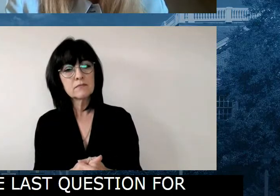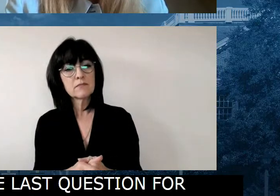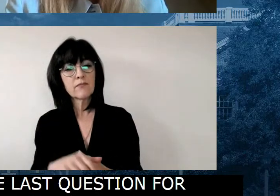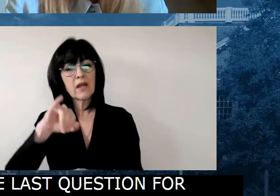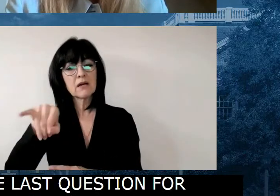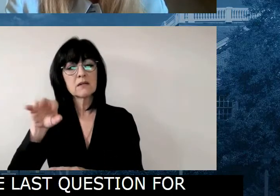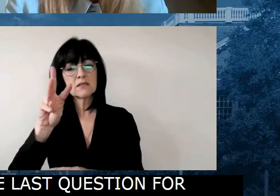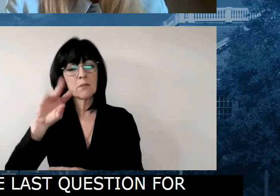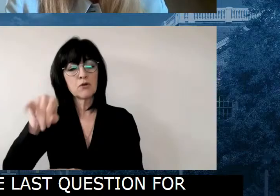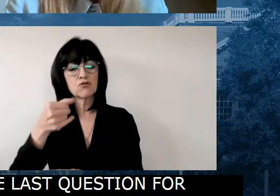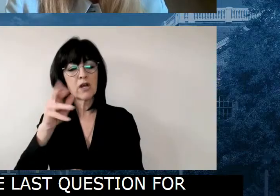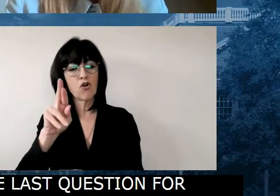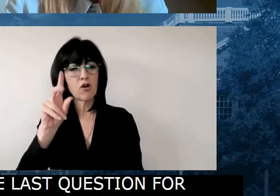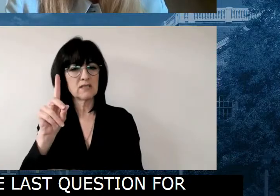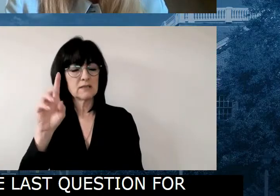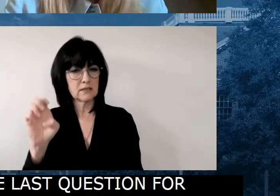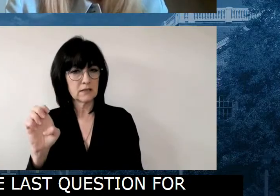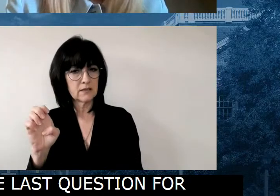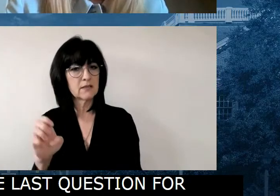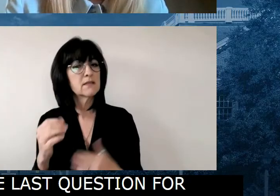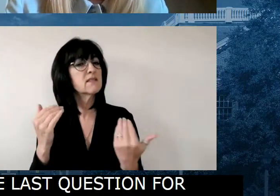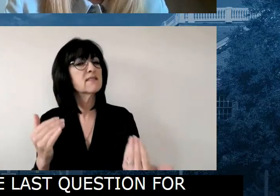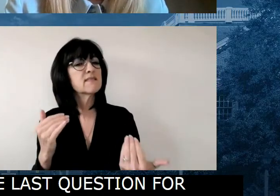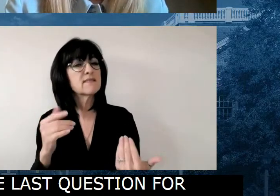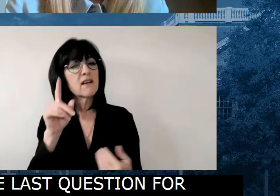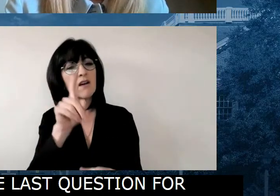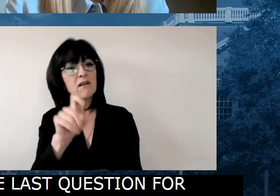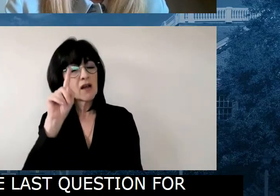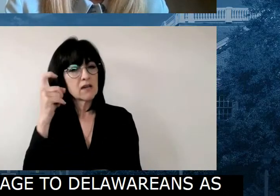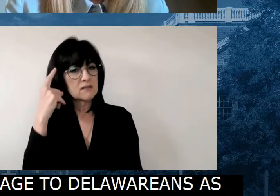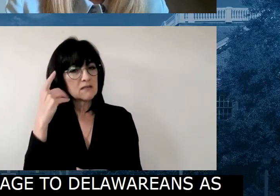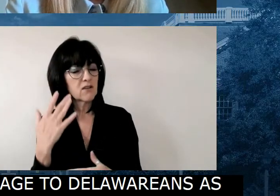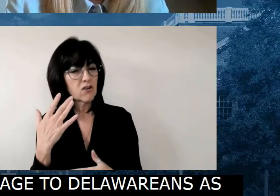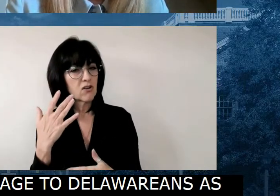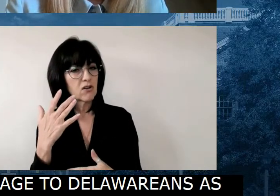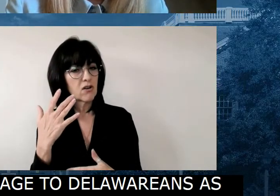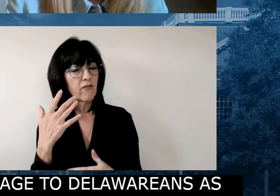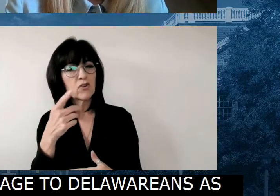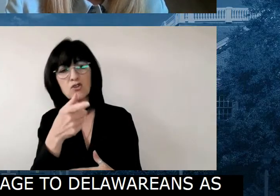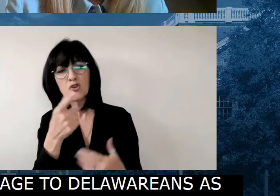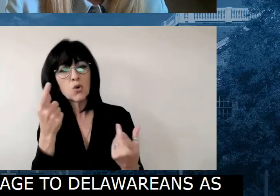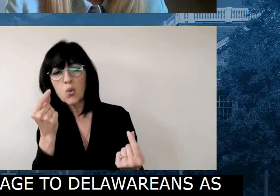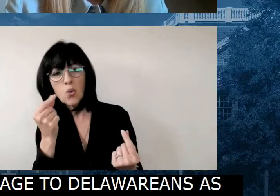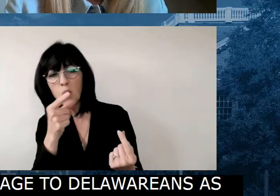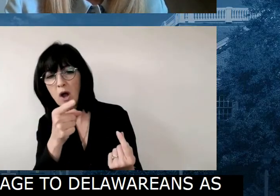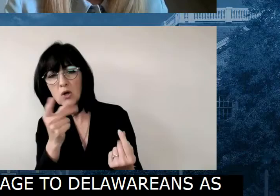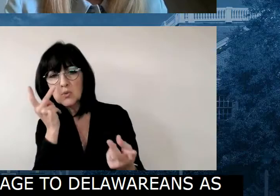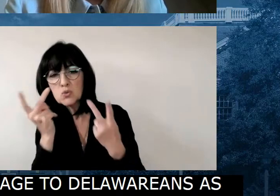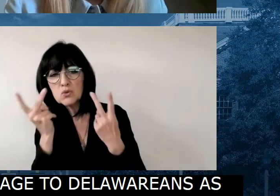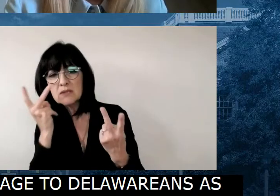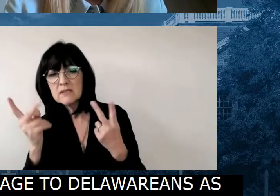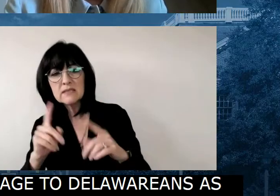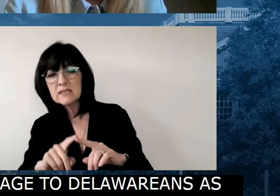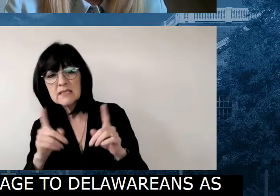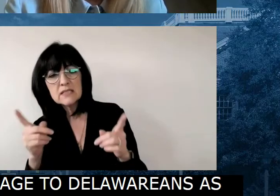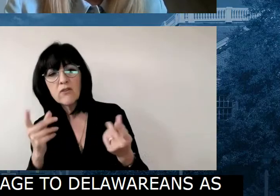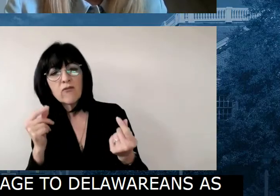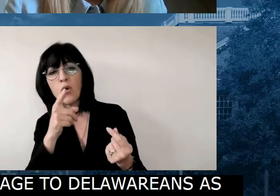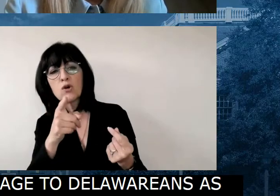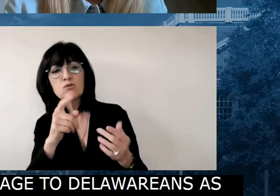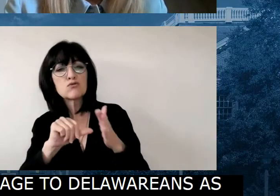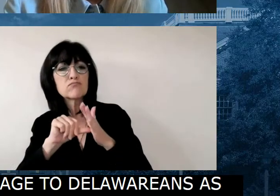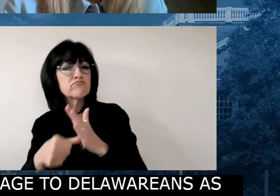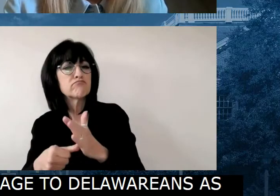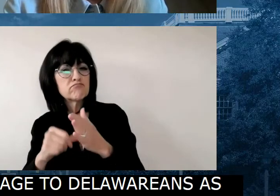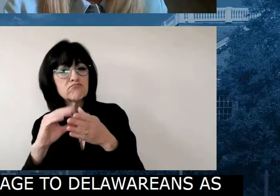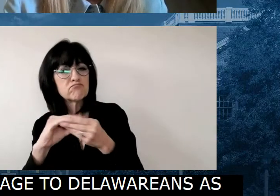we get closer to summer with the loosened restrictions? Get vaccinated. You know, the most important folks can do